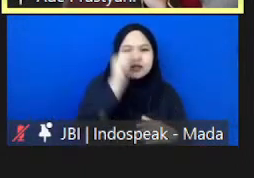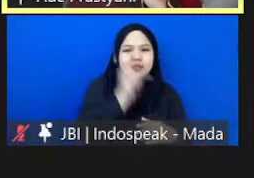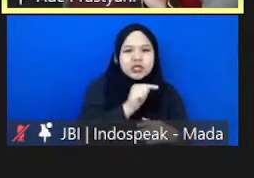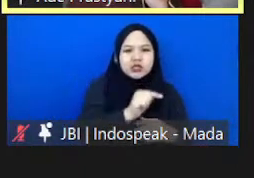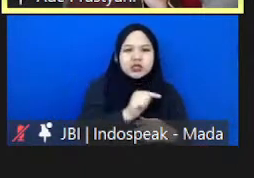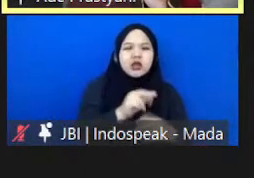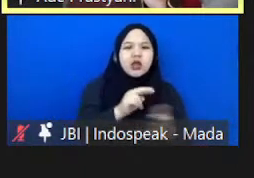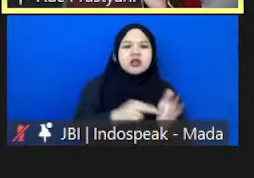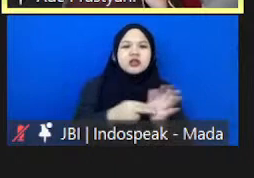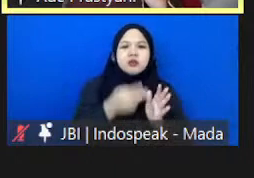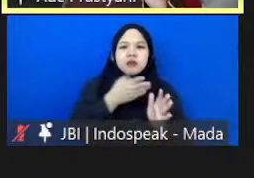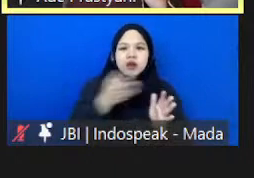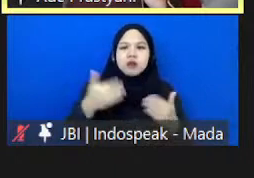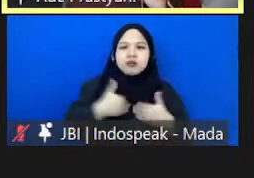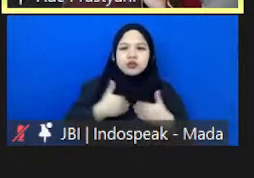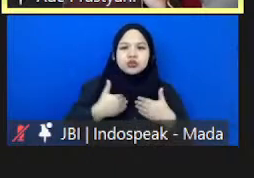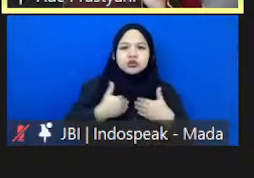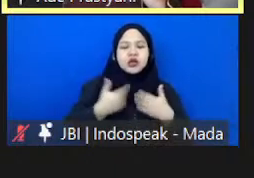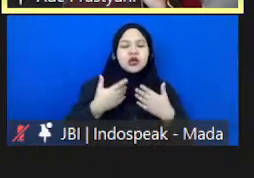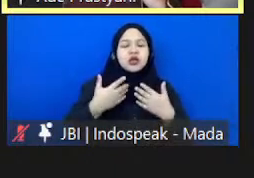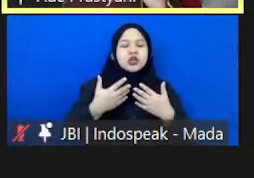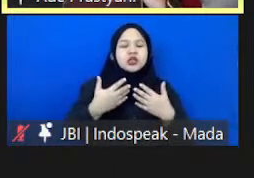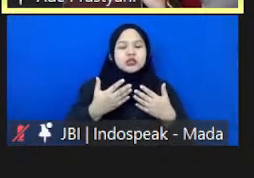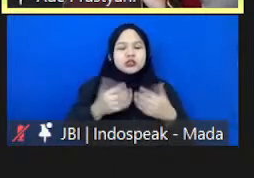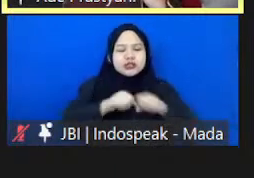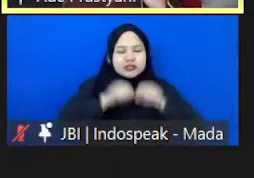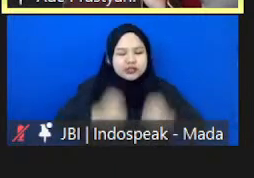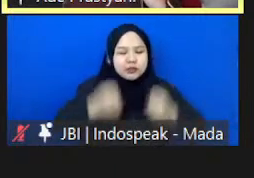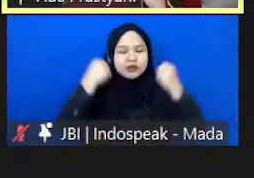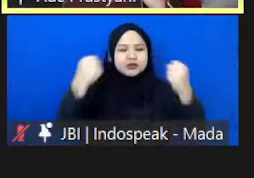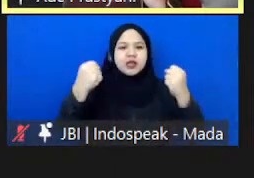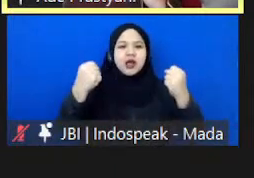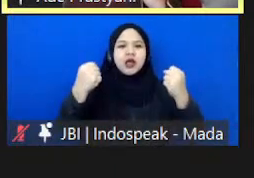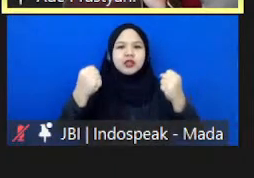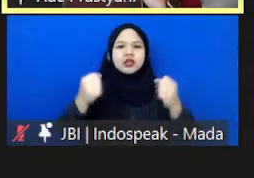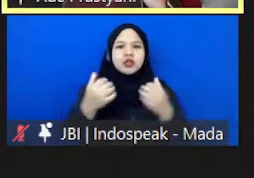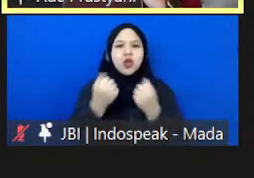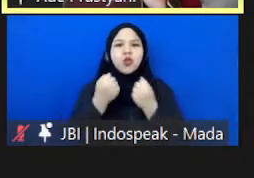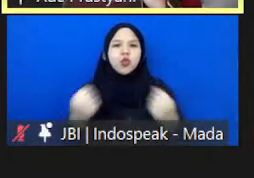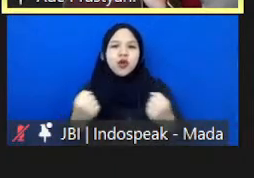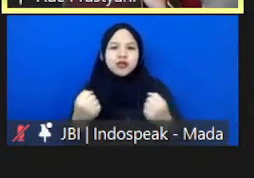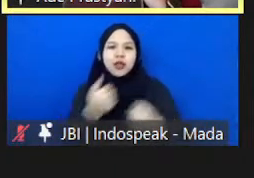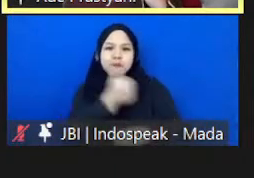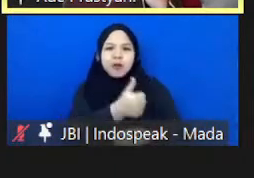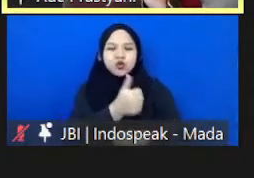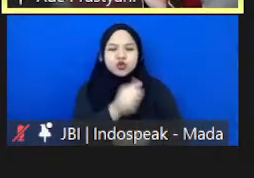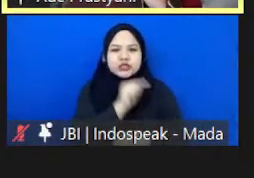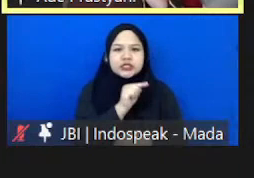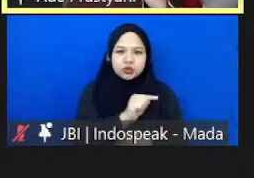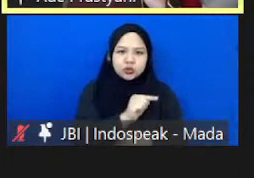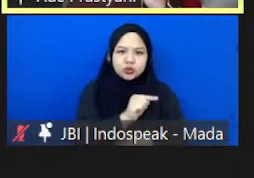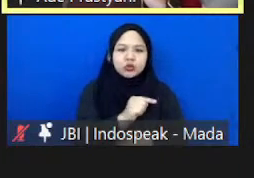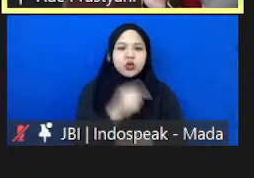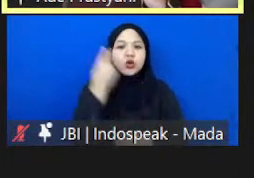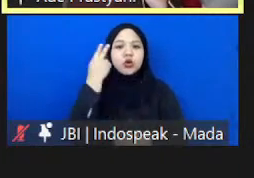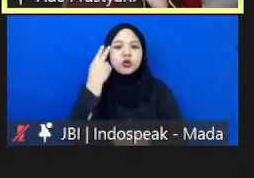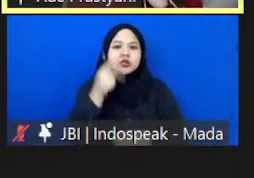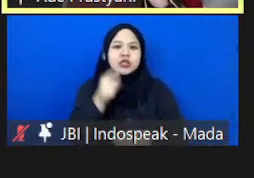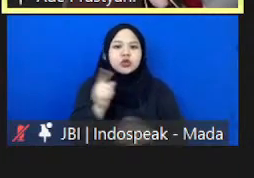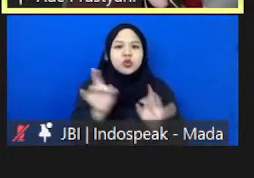stronger health system at that time. There were obvious different treatment between European, Chinese, and the indigenous